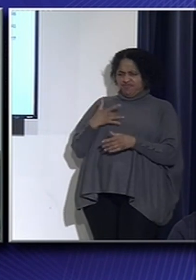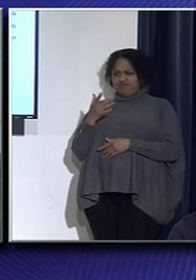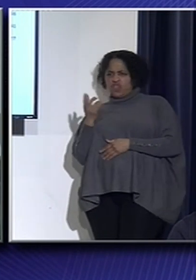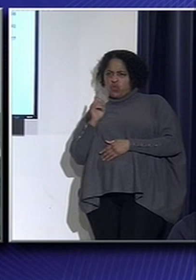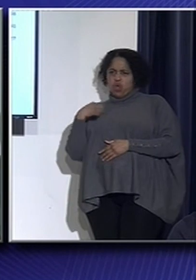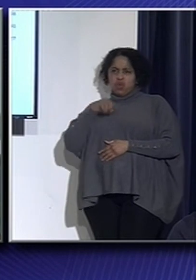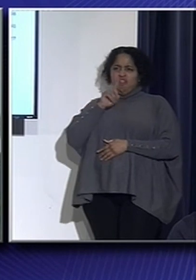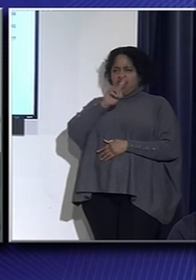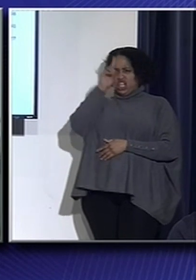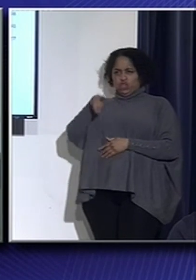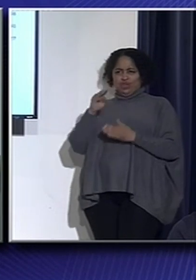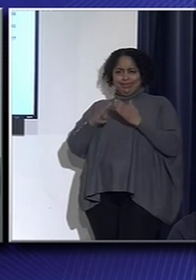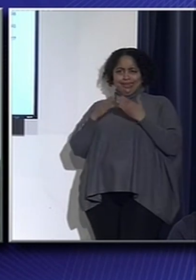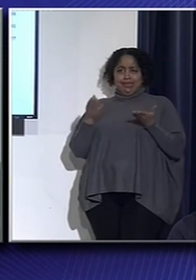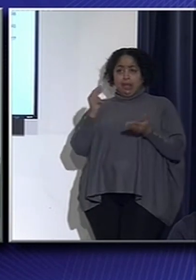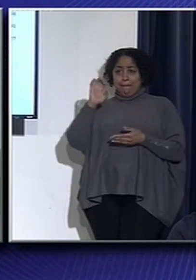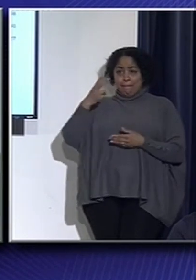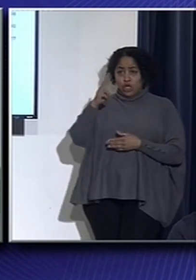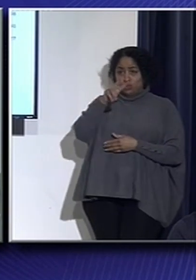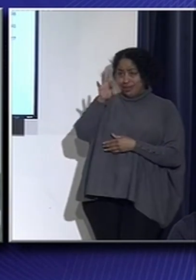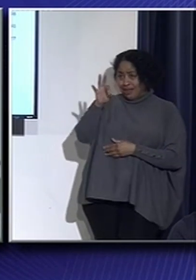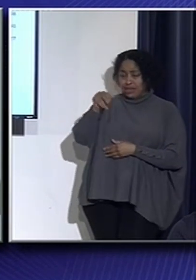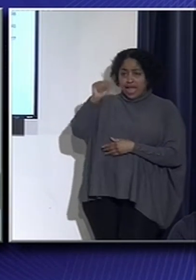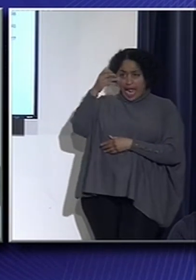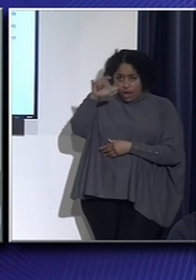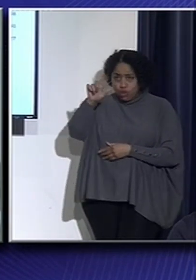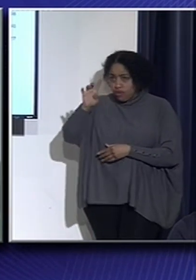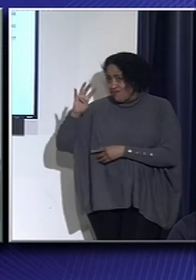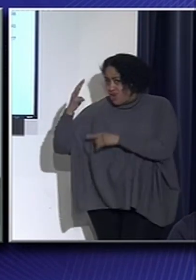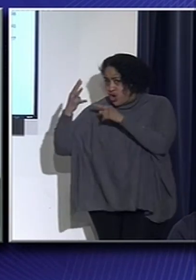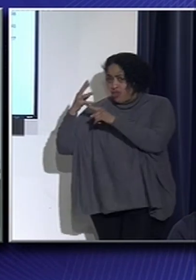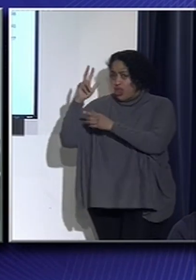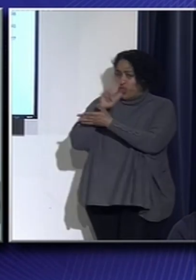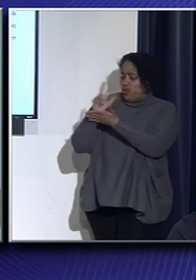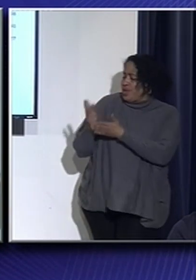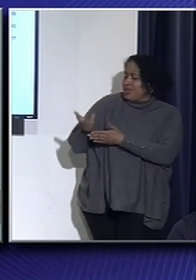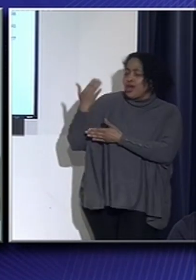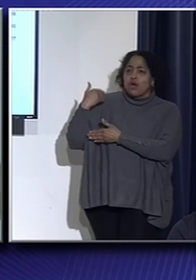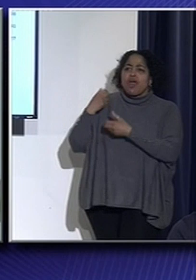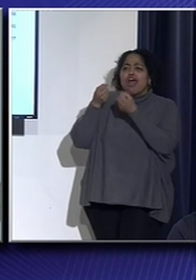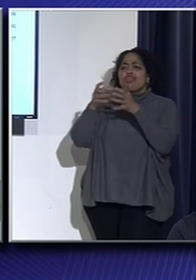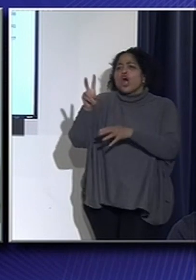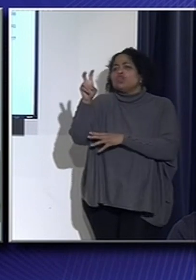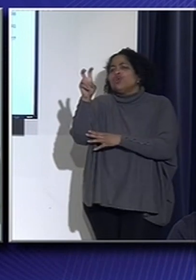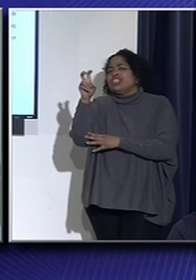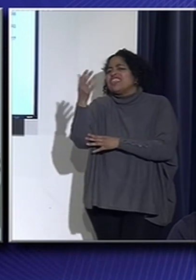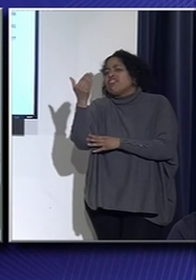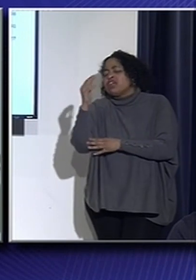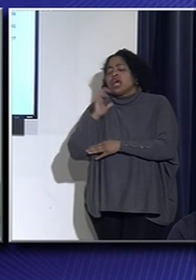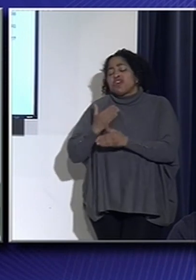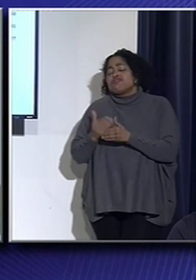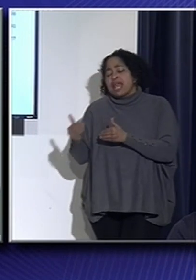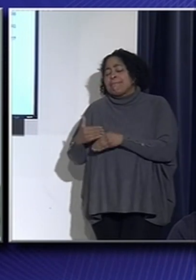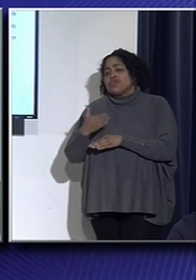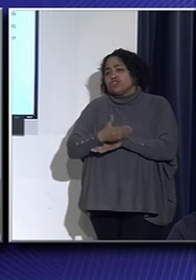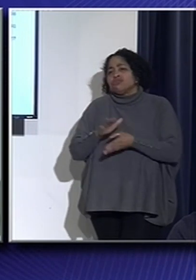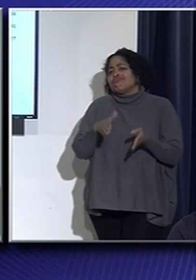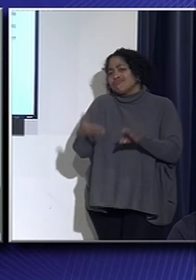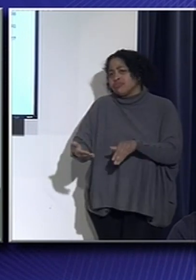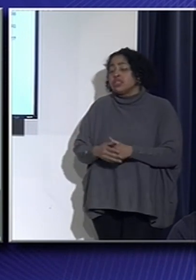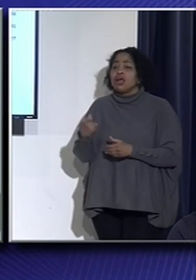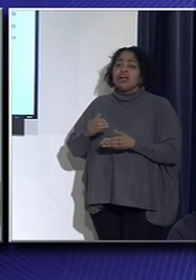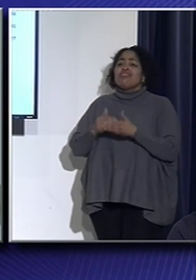city. From March 29th to April 4th, 3 weeks ago, we lost 215 of our neighbors. The